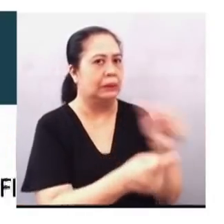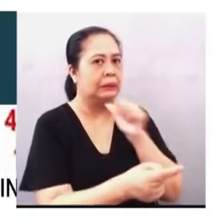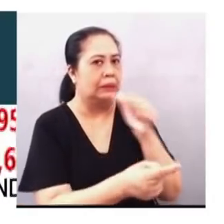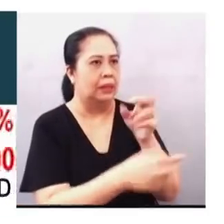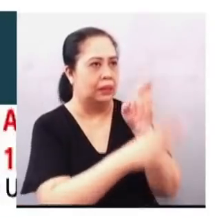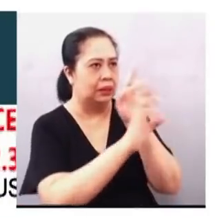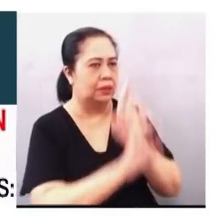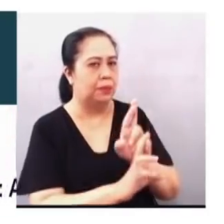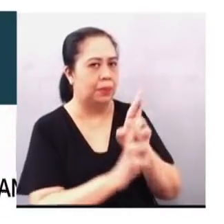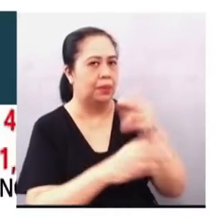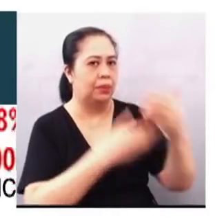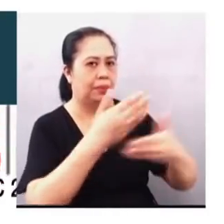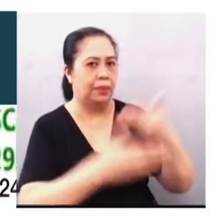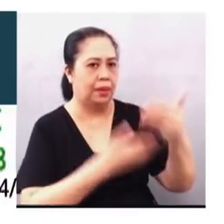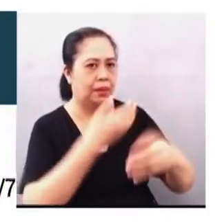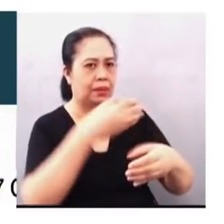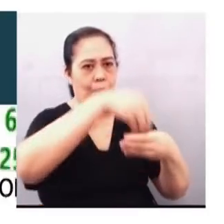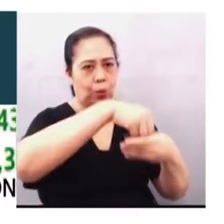the process within?